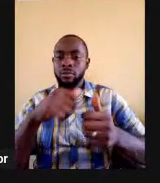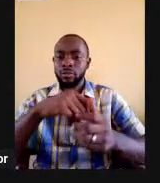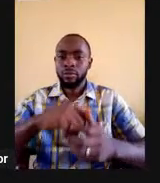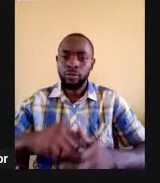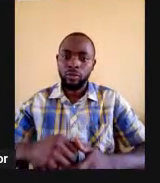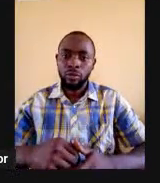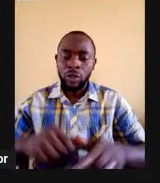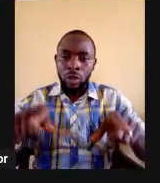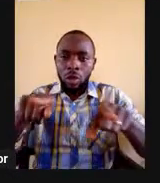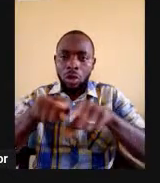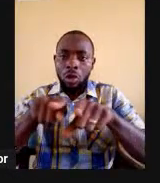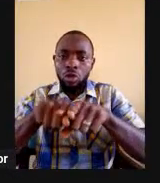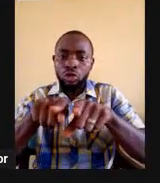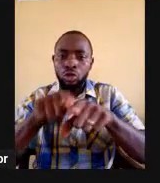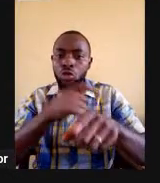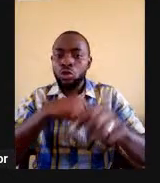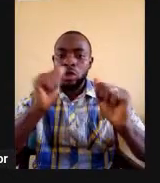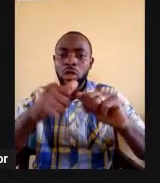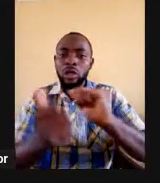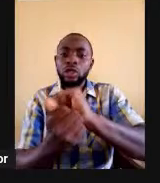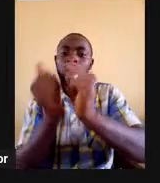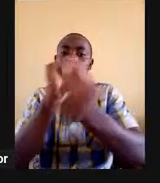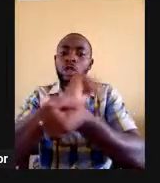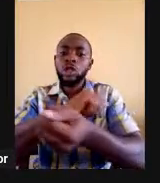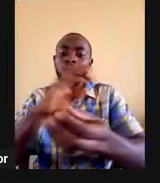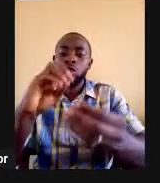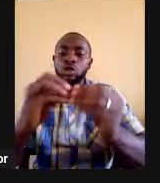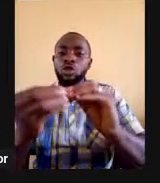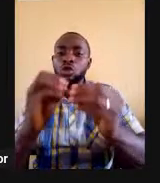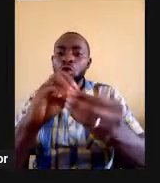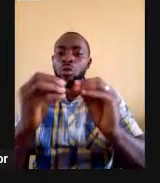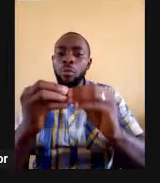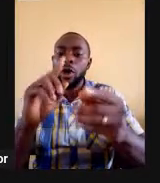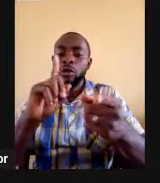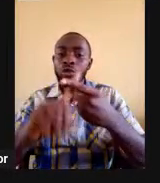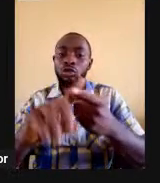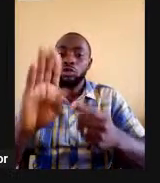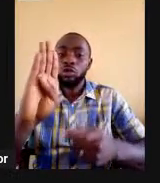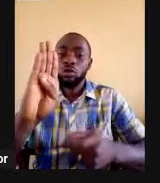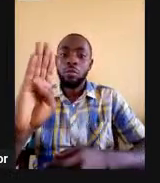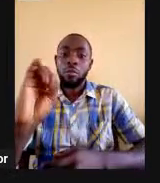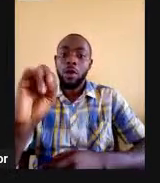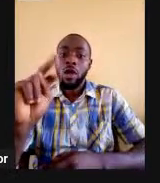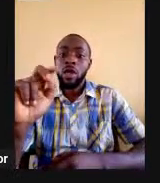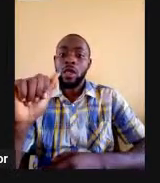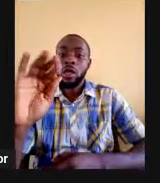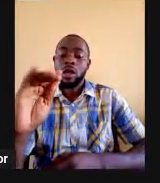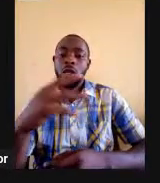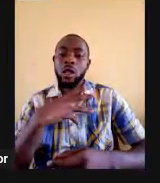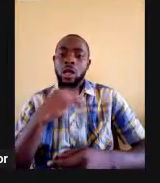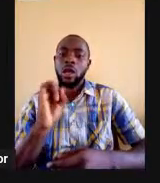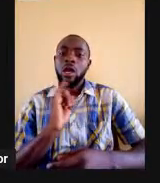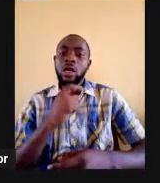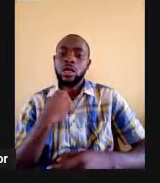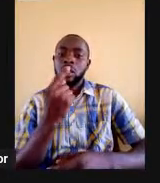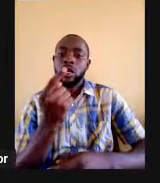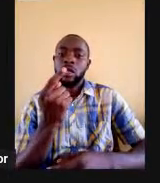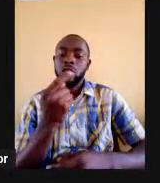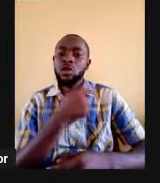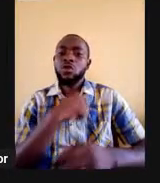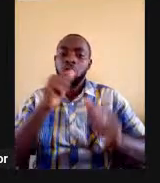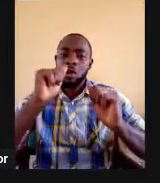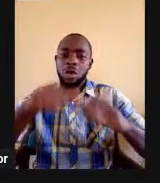Also, we can convert numbers so into binary. Like I said, we can convert letters and now we can